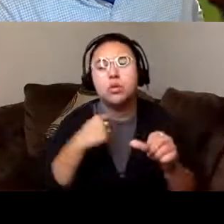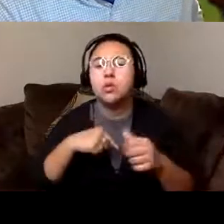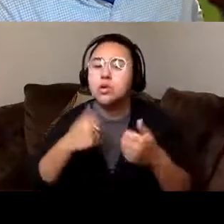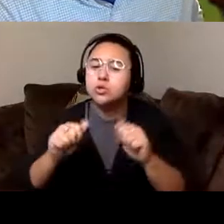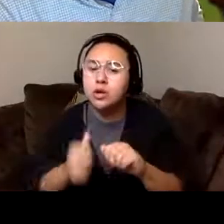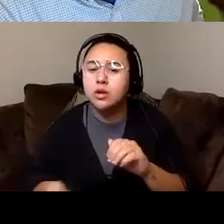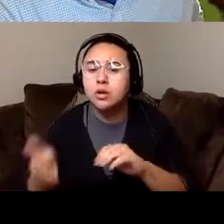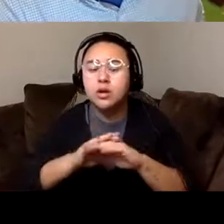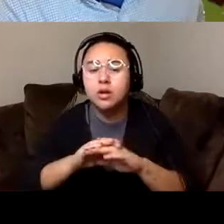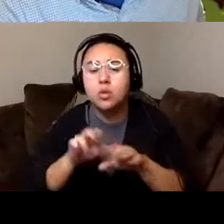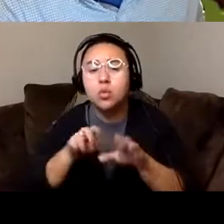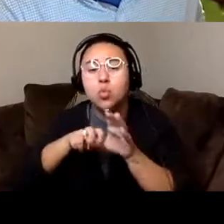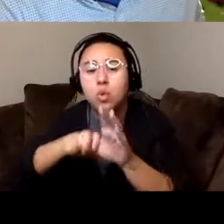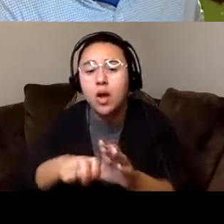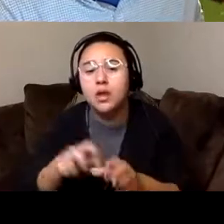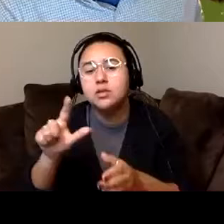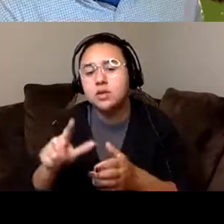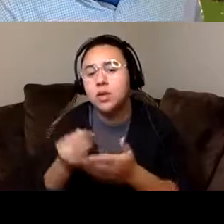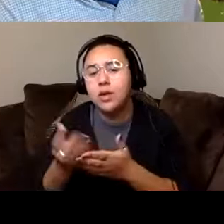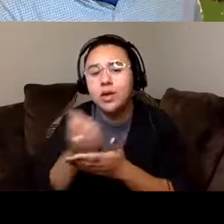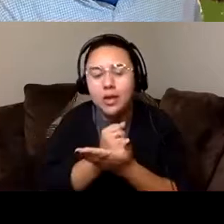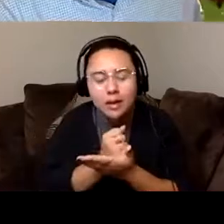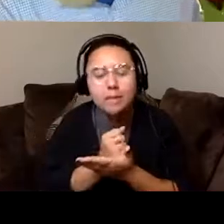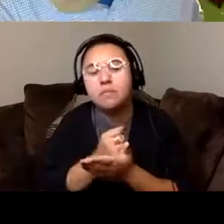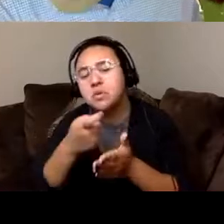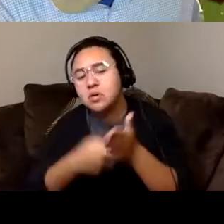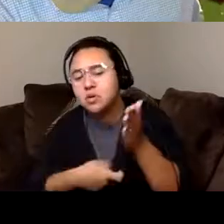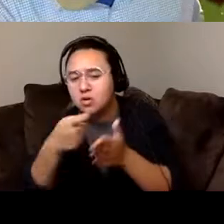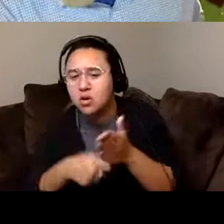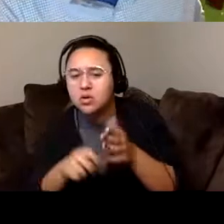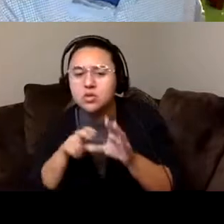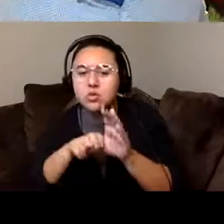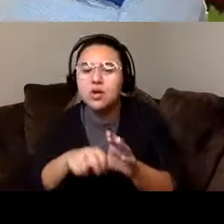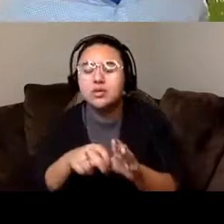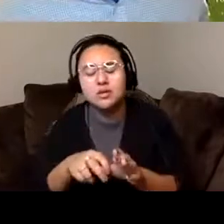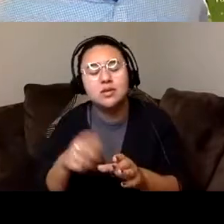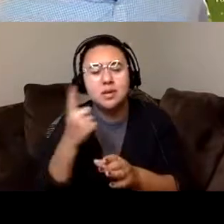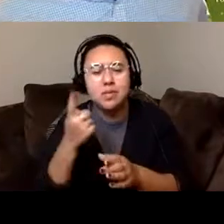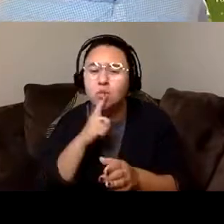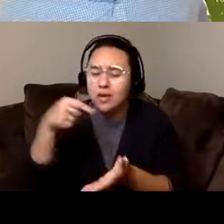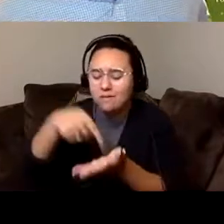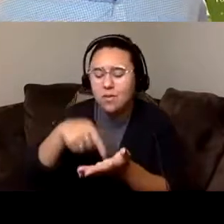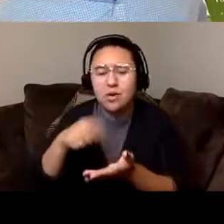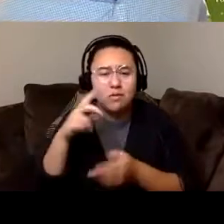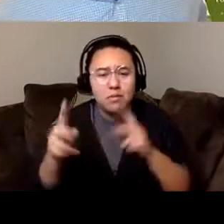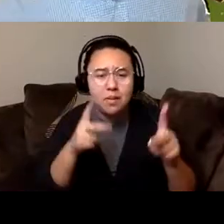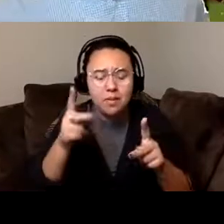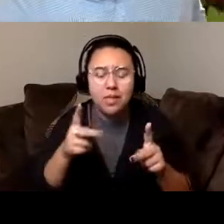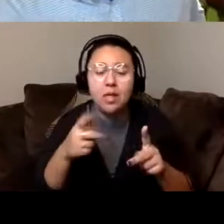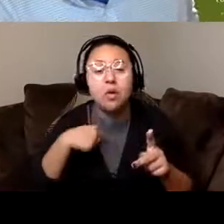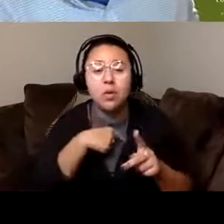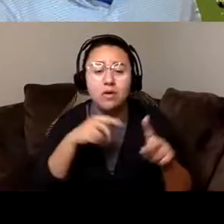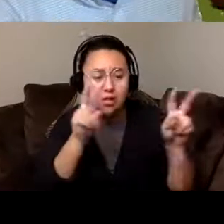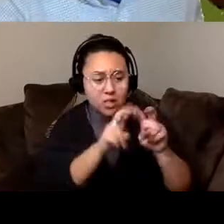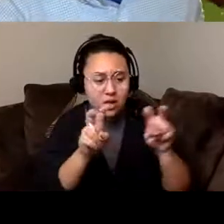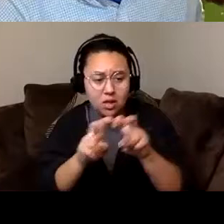income rides, and then maximize rides at a rate that's affordable for people. And then really looking at what type of rides too are